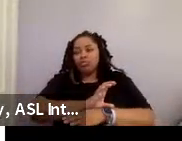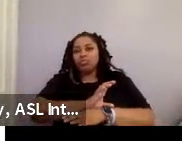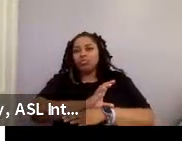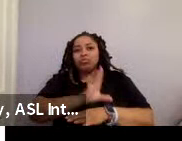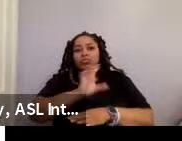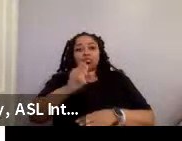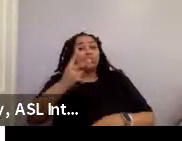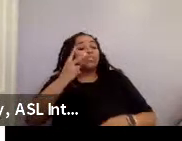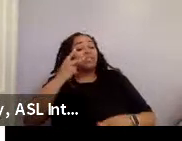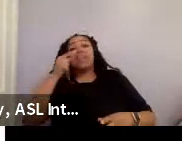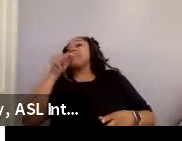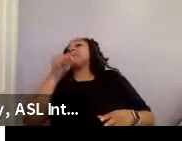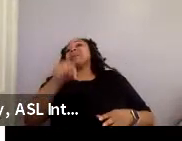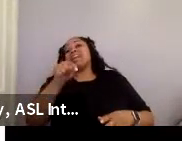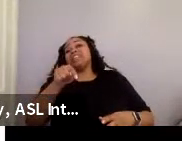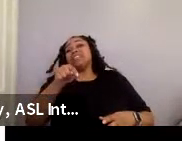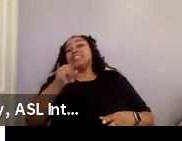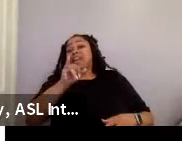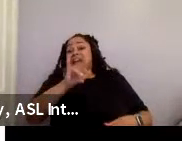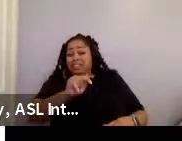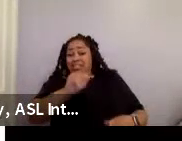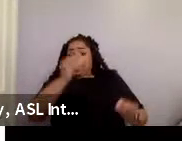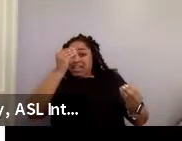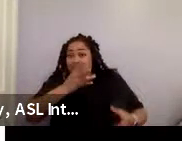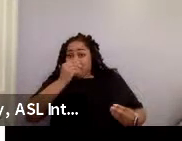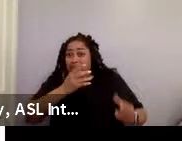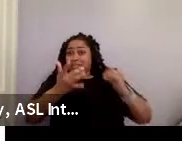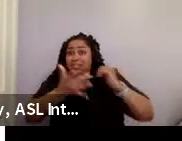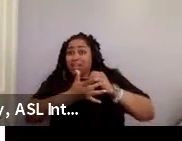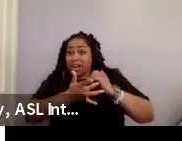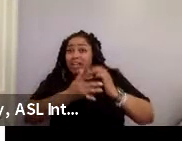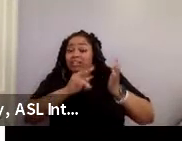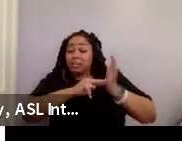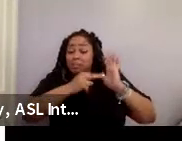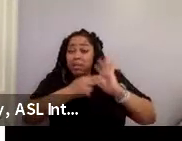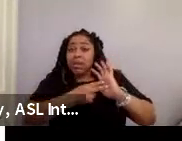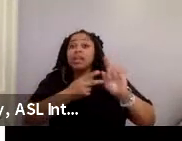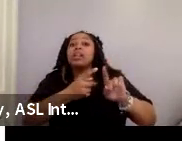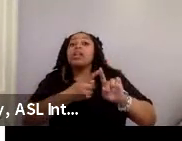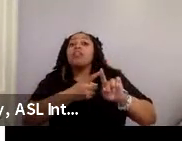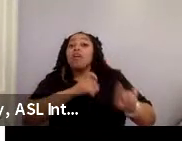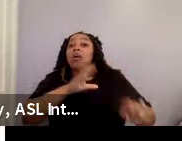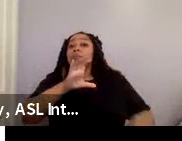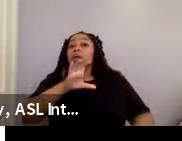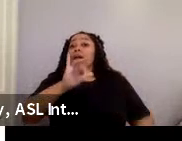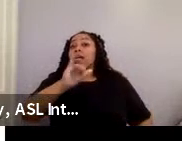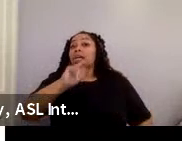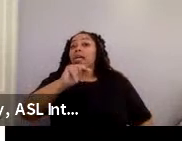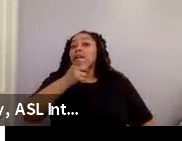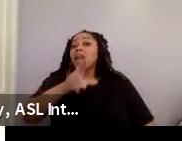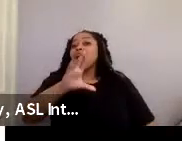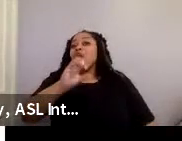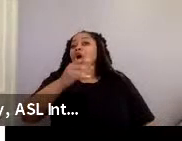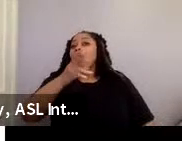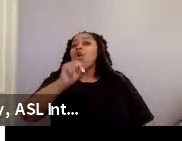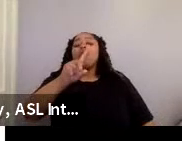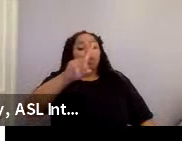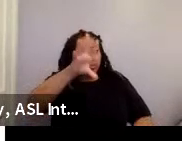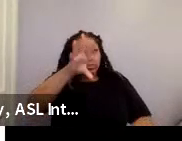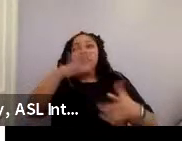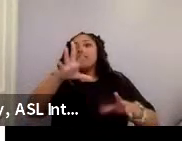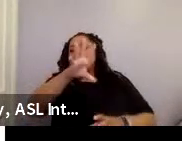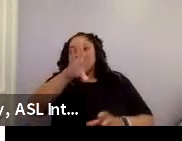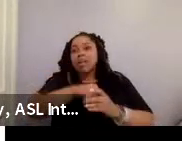see that this IT, information technology definition from Klinger-Cohen, is itself incorporated into the